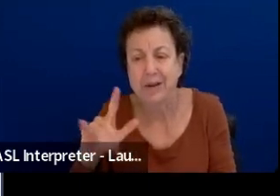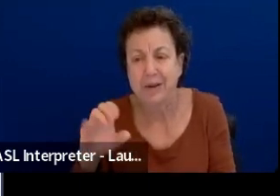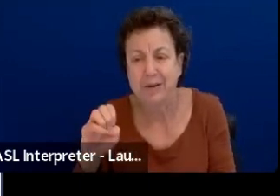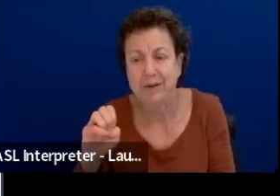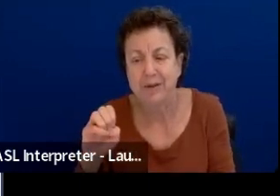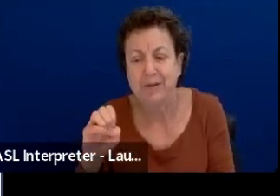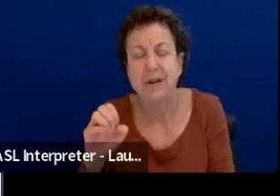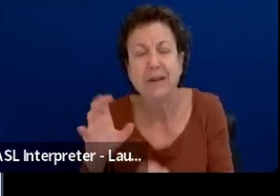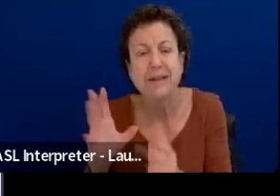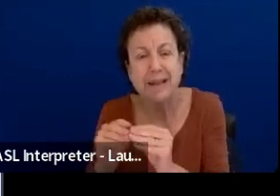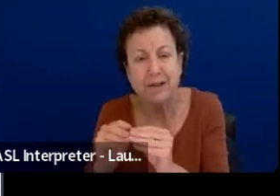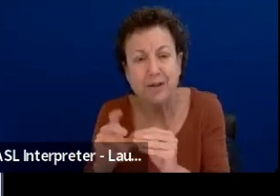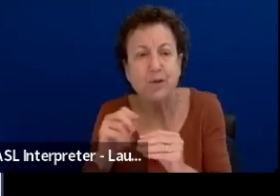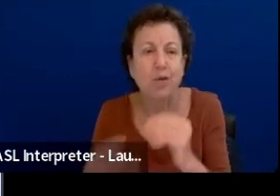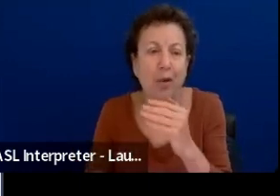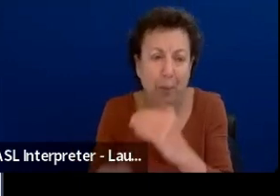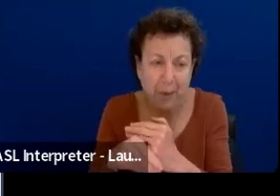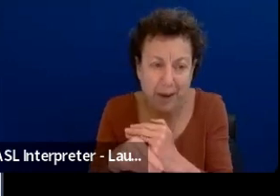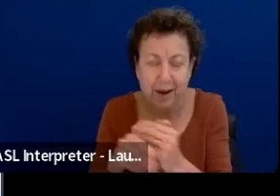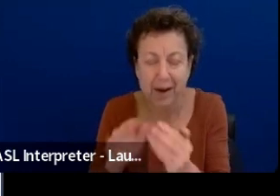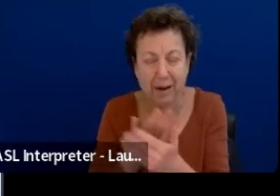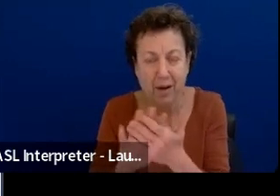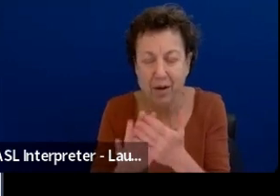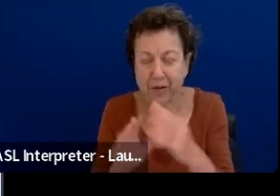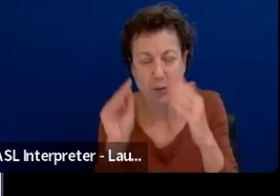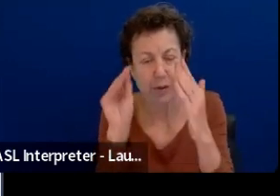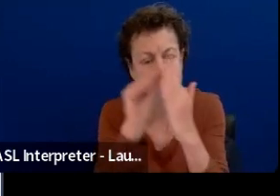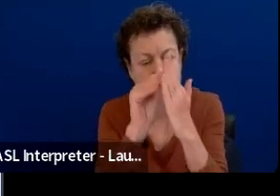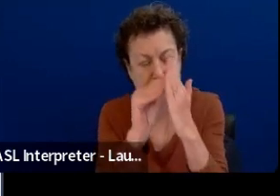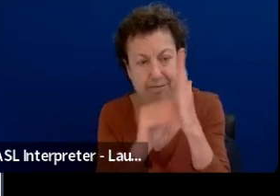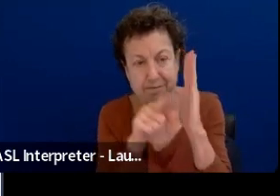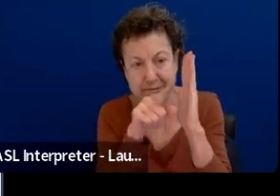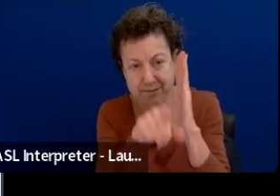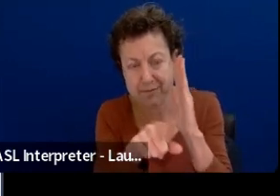been posted, it'll all be put right here.